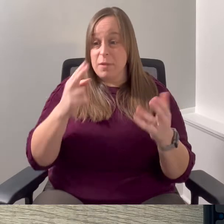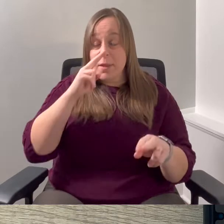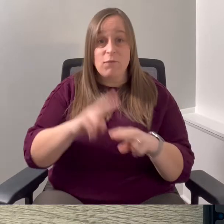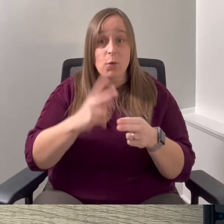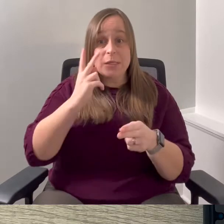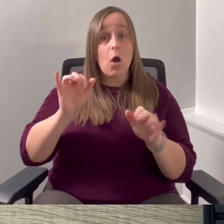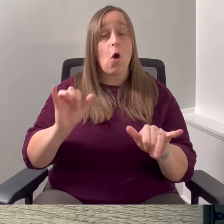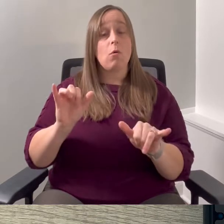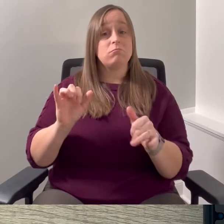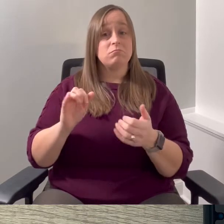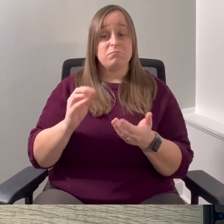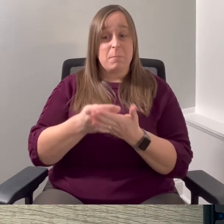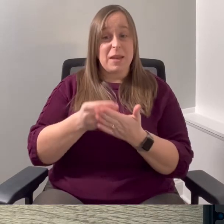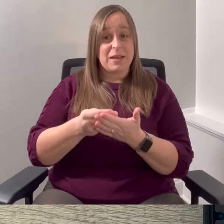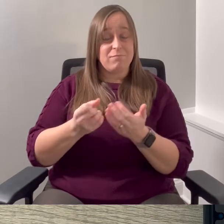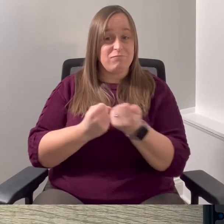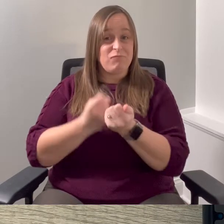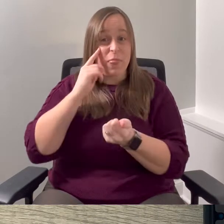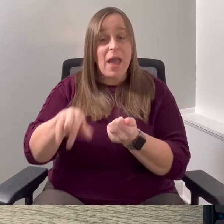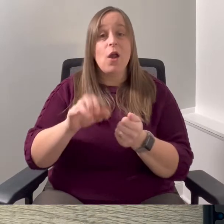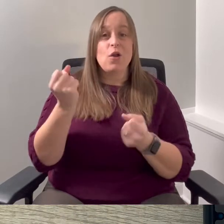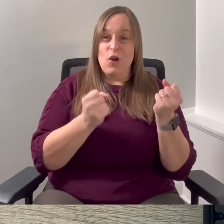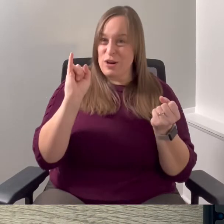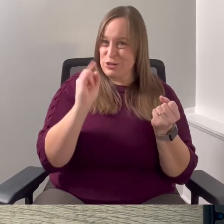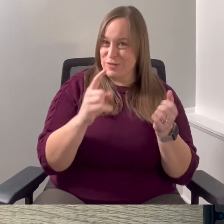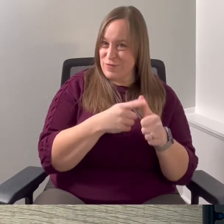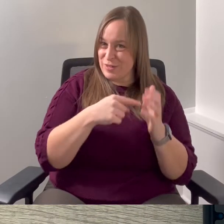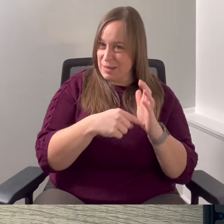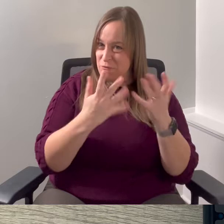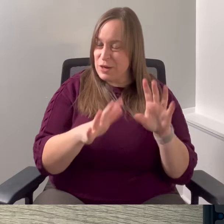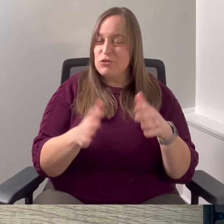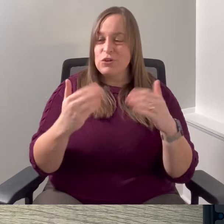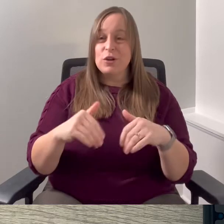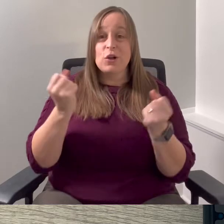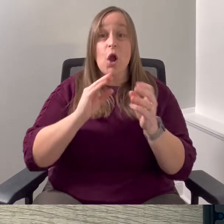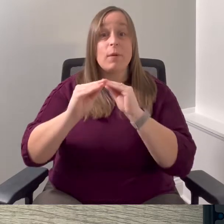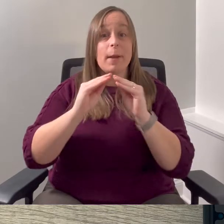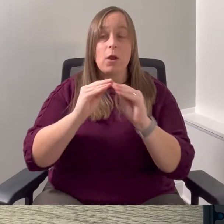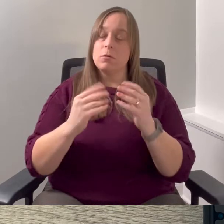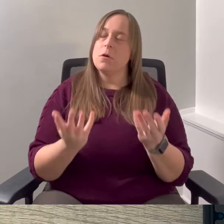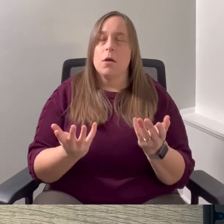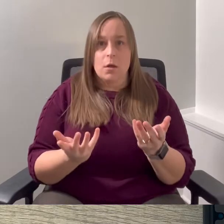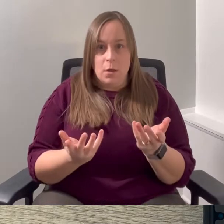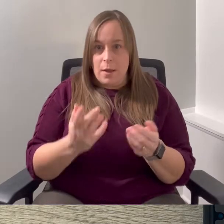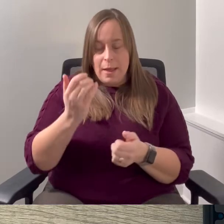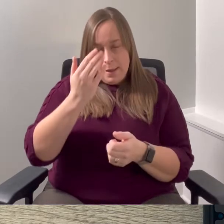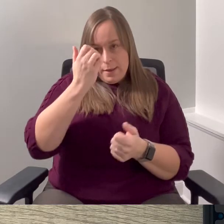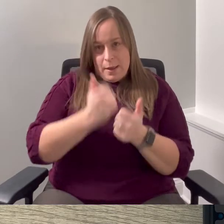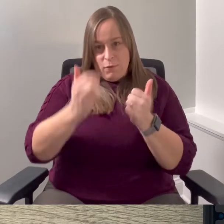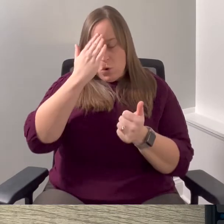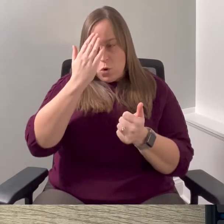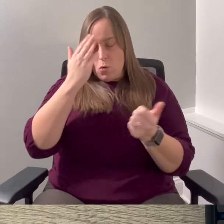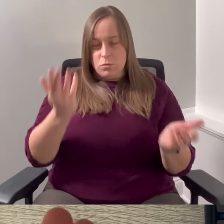that. Car insurance, which was the first example. Car repairs. Everyone knows, car repairs are